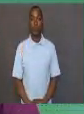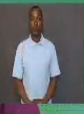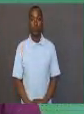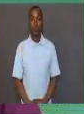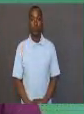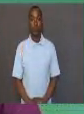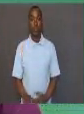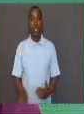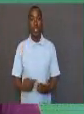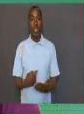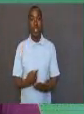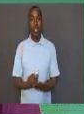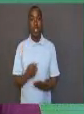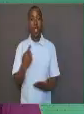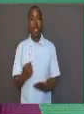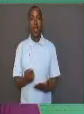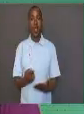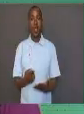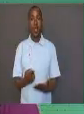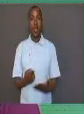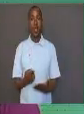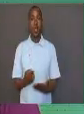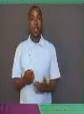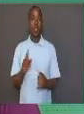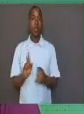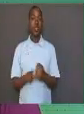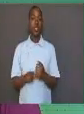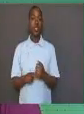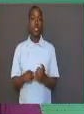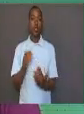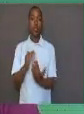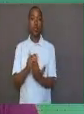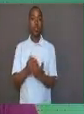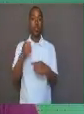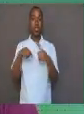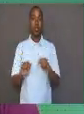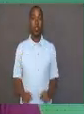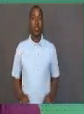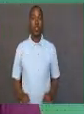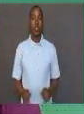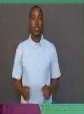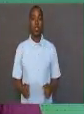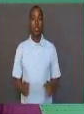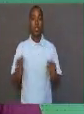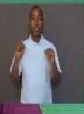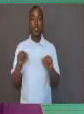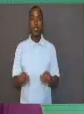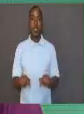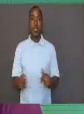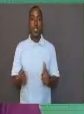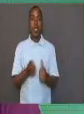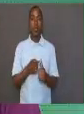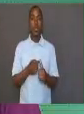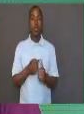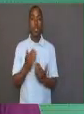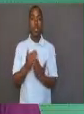This brings us to the end of our lesson. Today was the first lesson